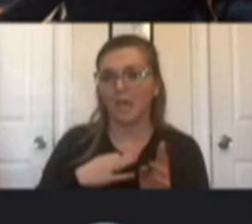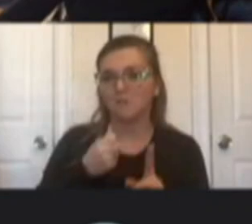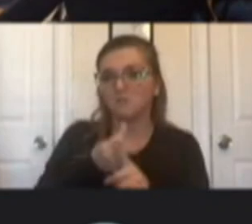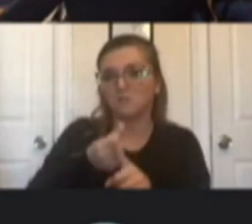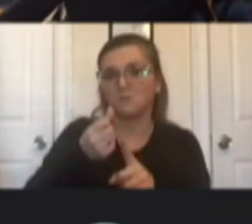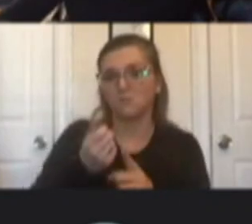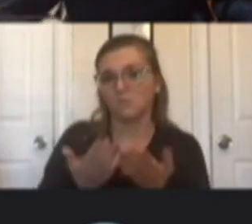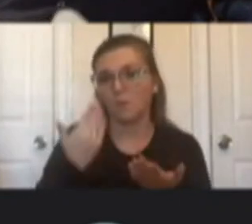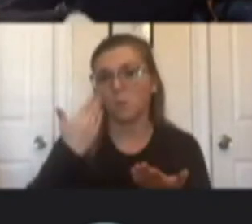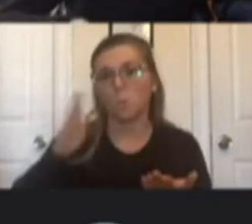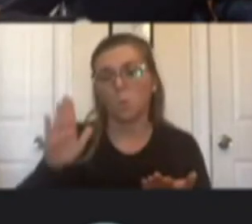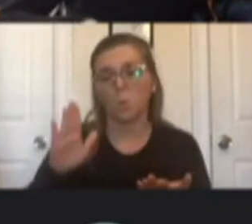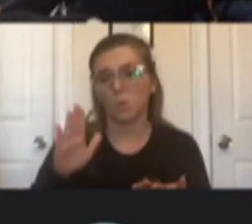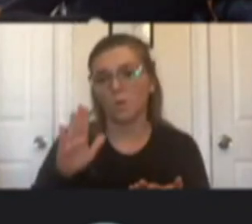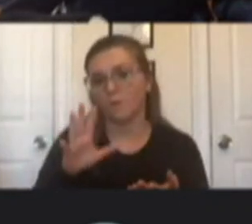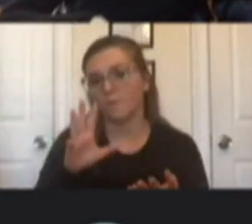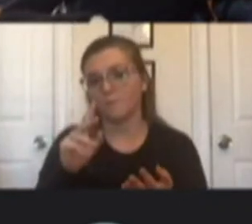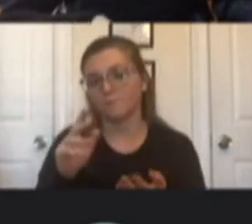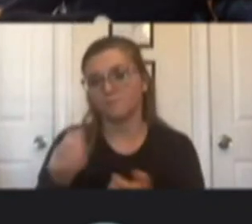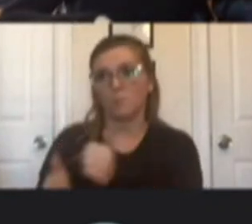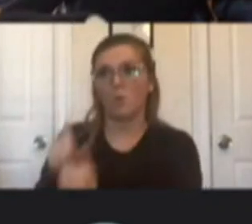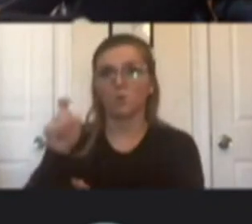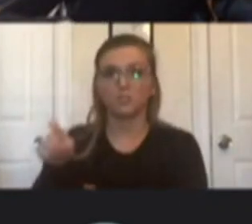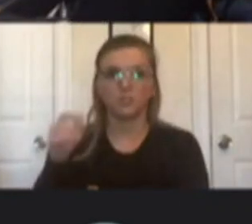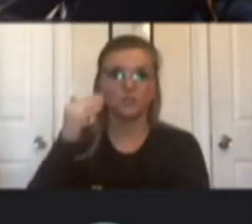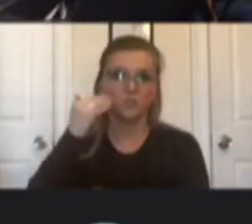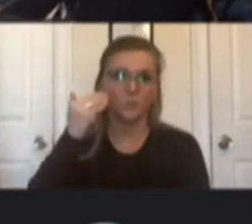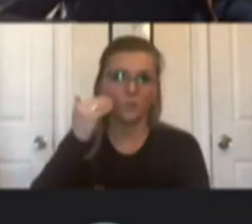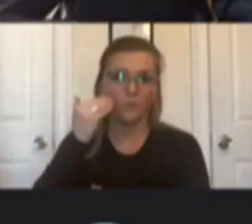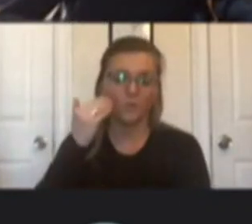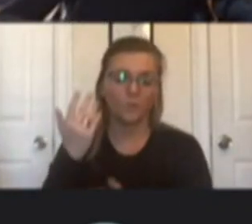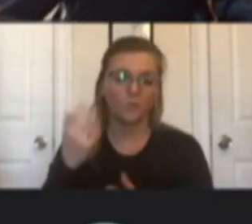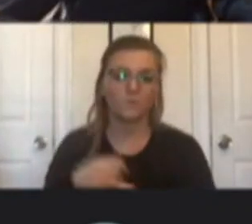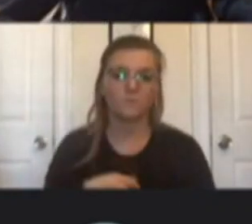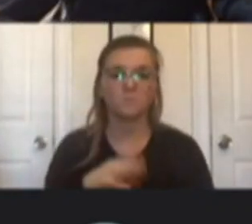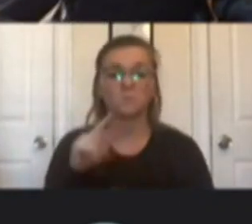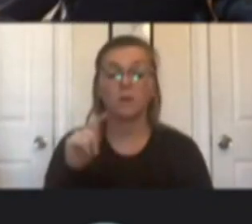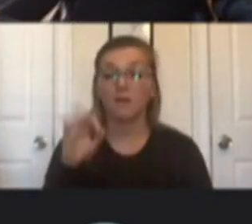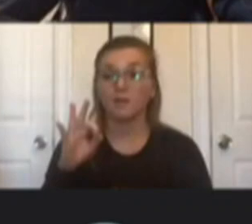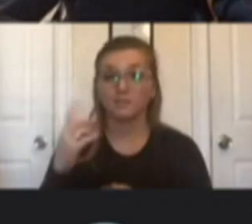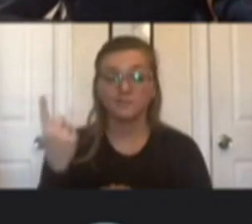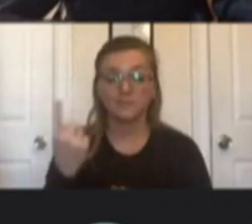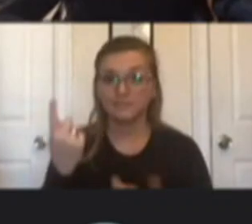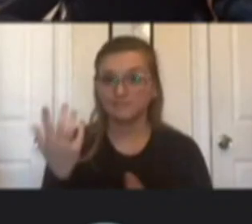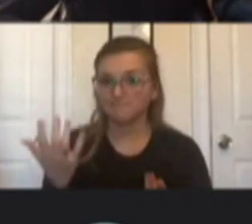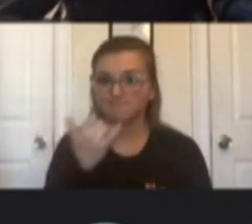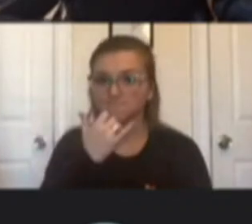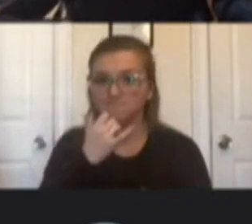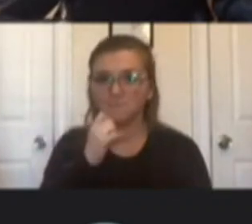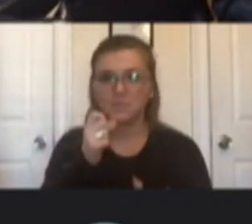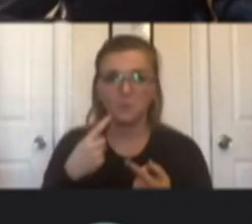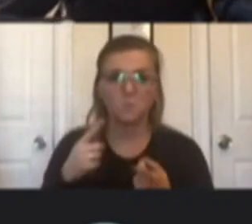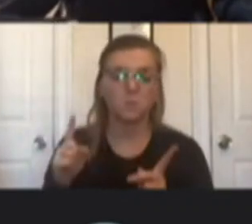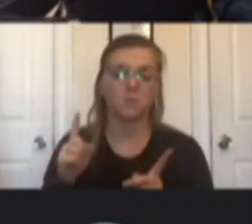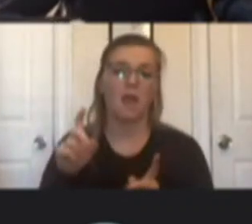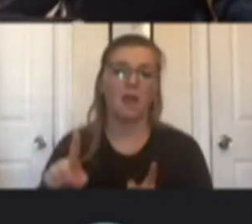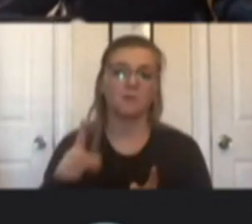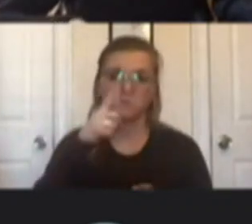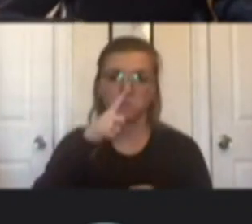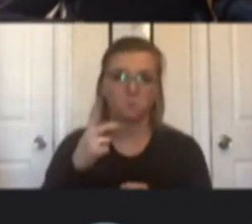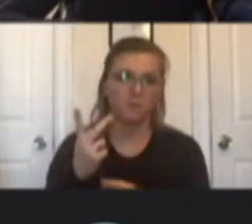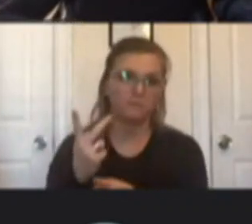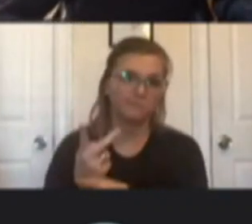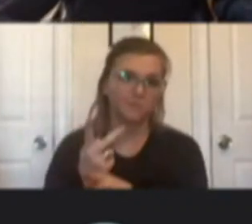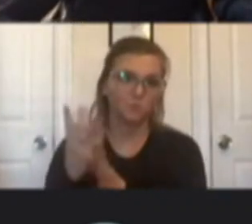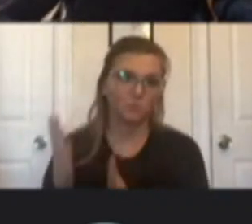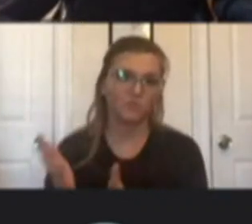encountered or do encounter that maybe don't know, but ask to speak to a supervisor, and hopefully they'd be able to help